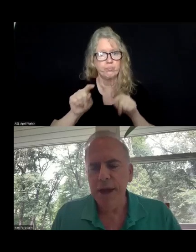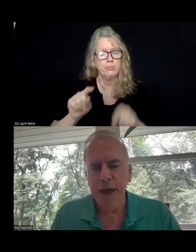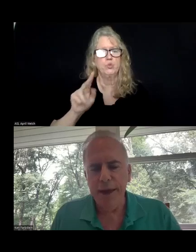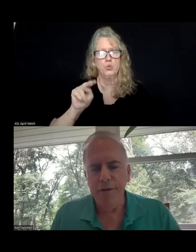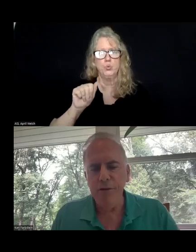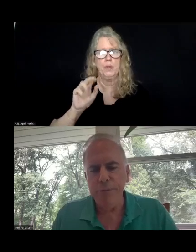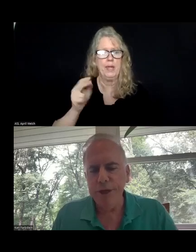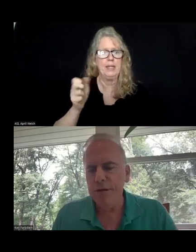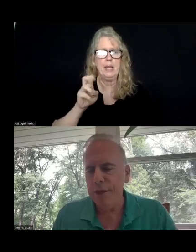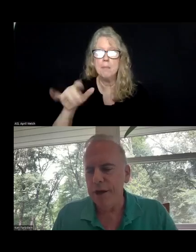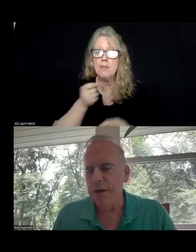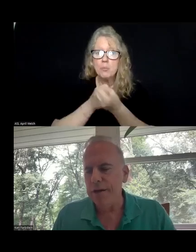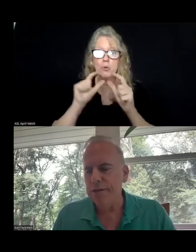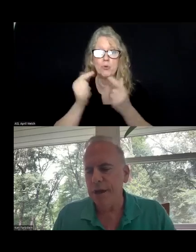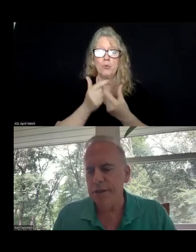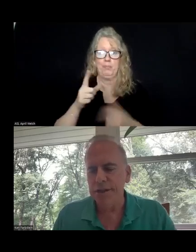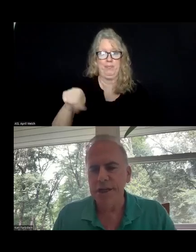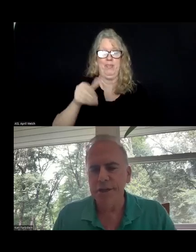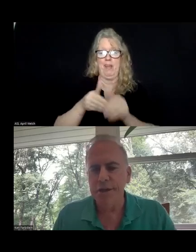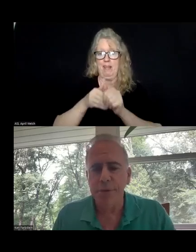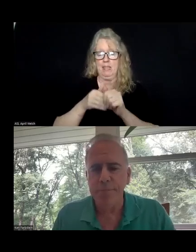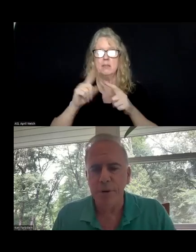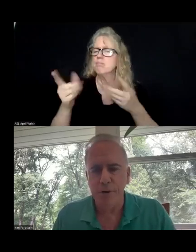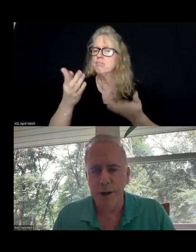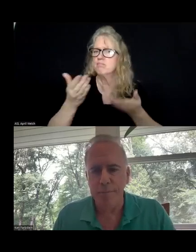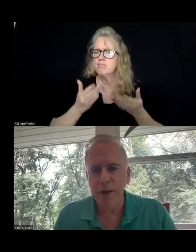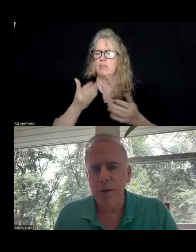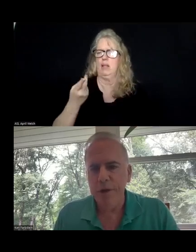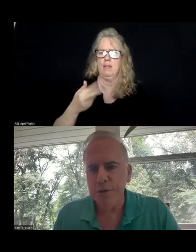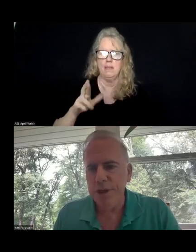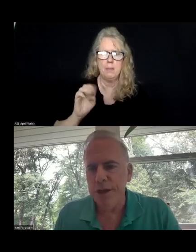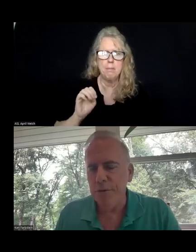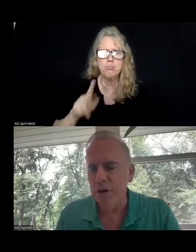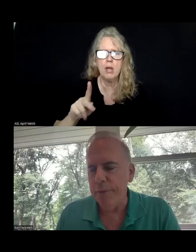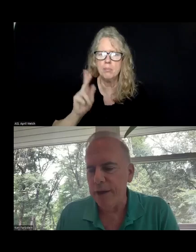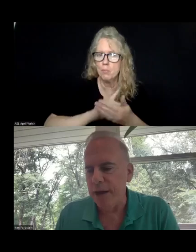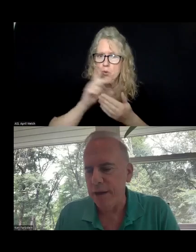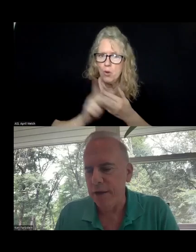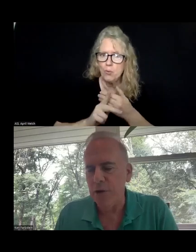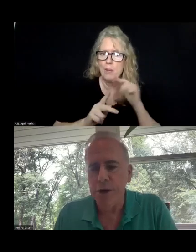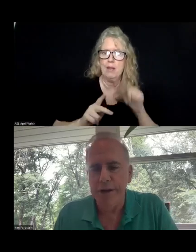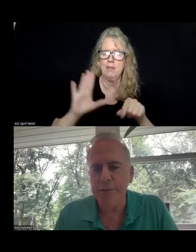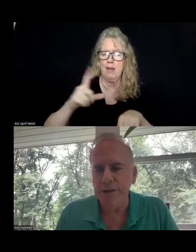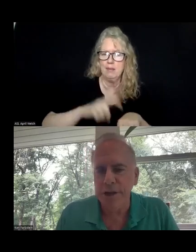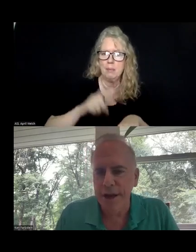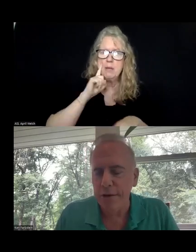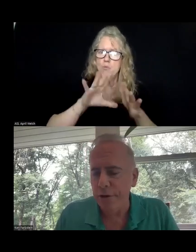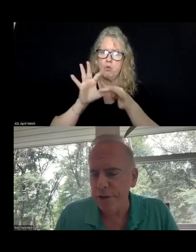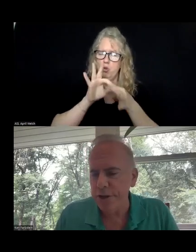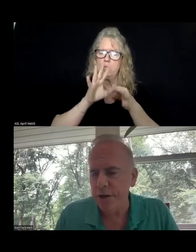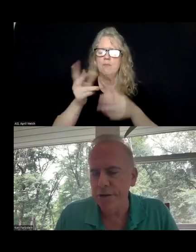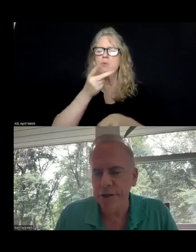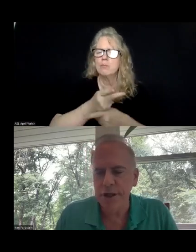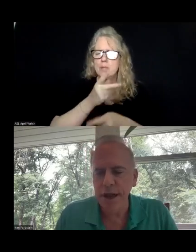time, and the group leader there suggested the PrEP program, which was then a program of coordinated specialty care